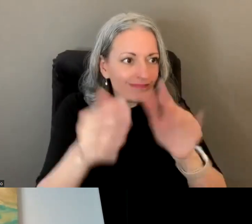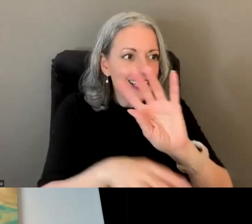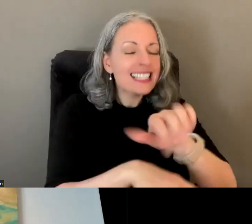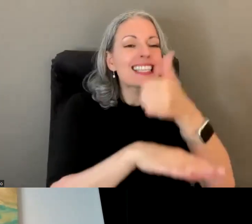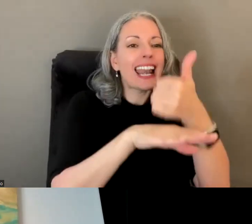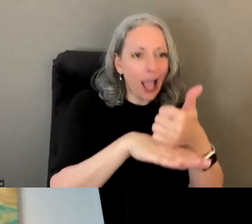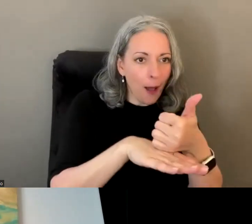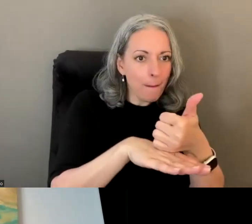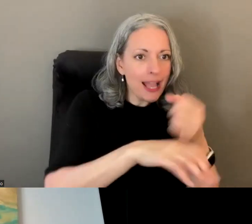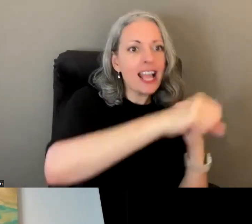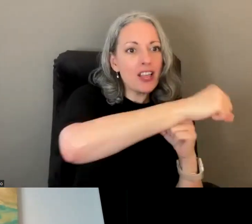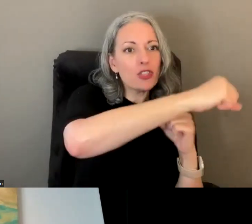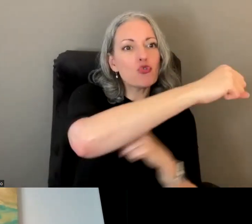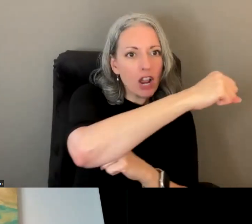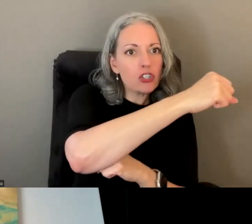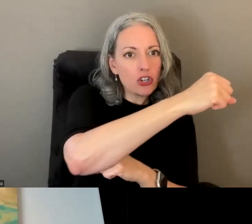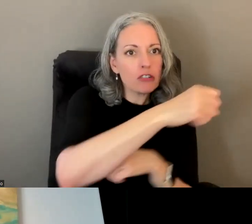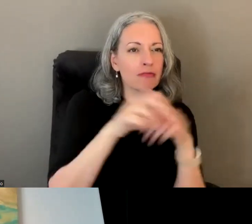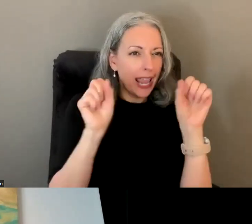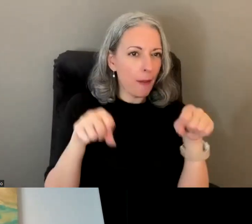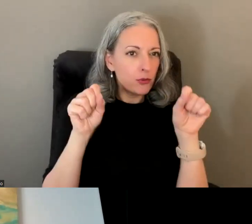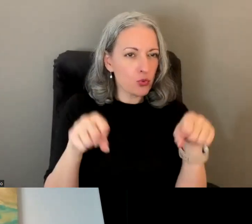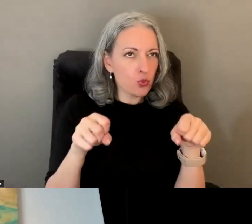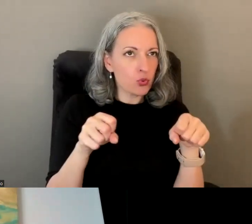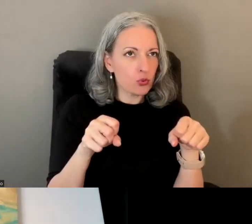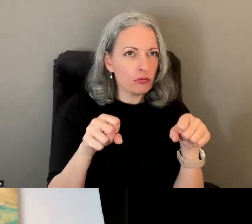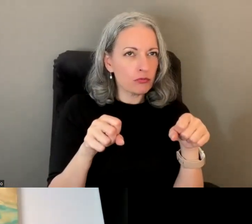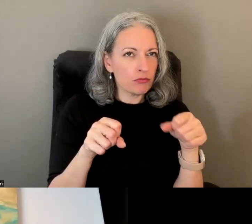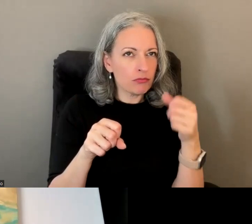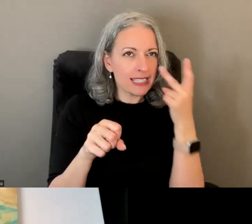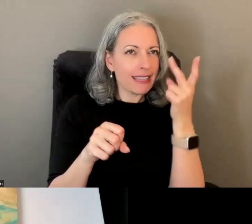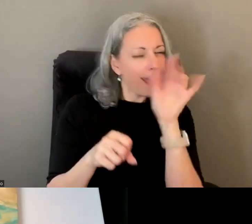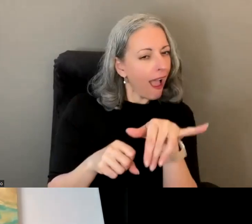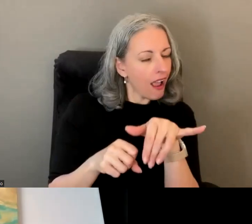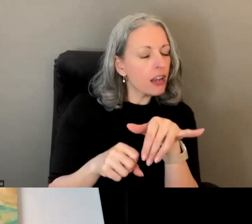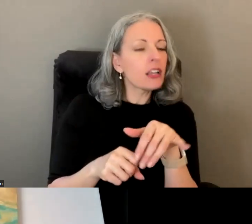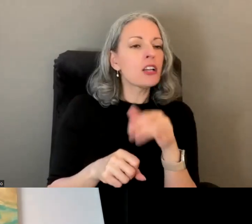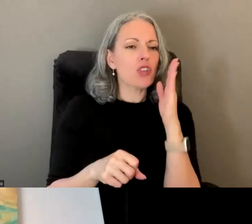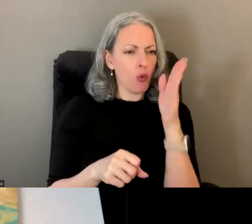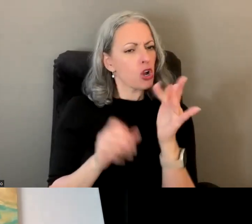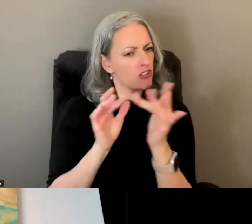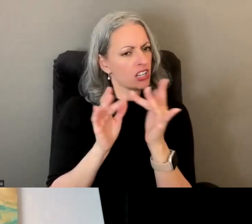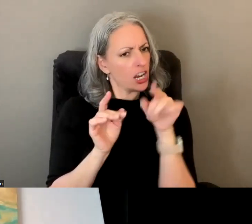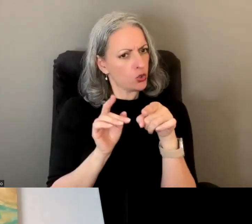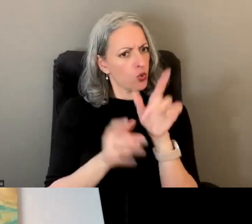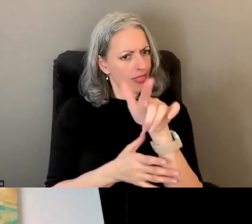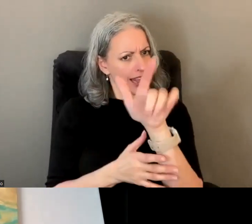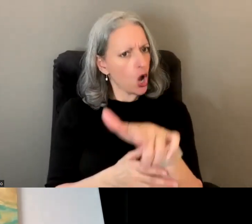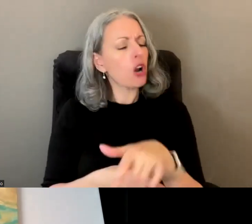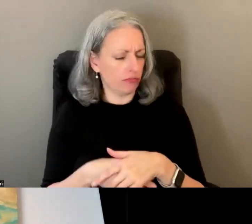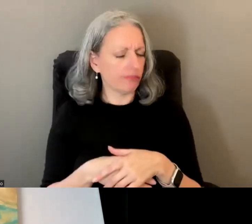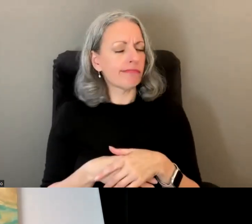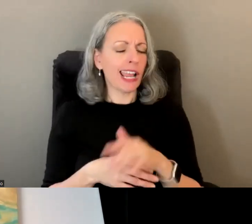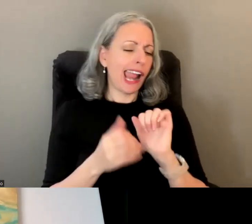and their infrastructure to be able to build that. So I can definitely be in contact with you more about what that kind of looks like and how